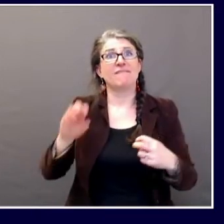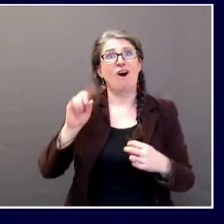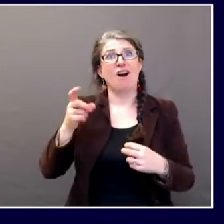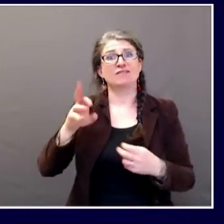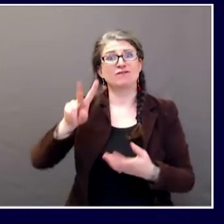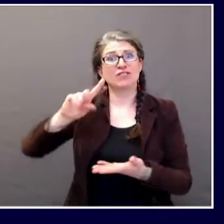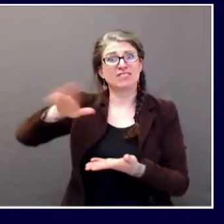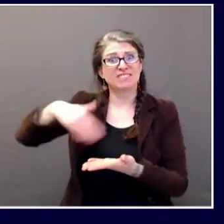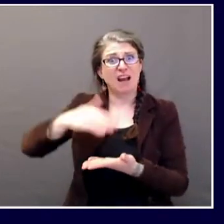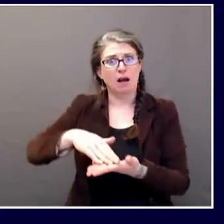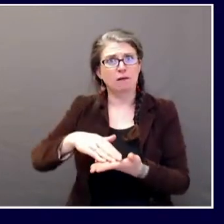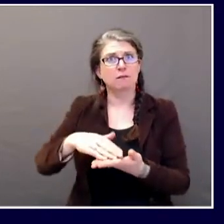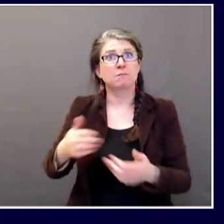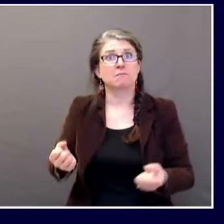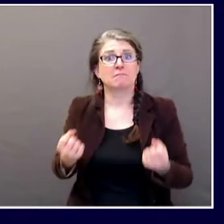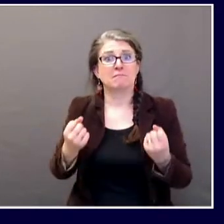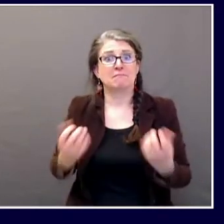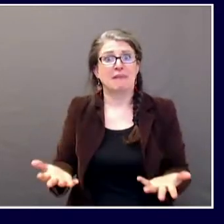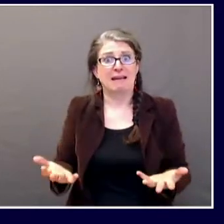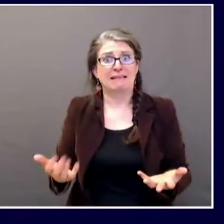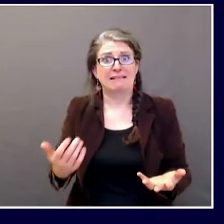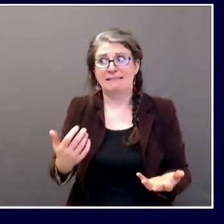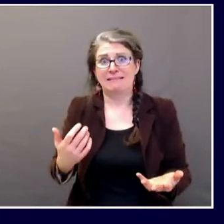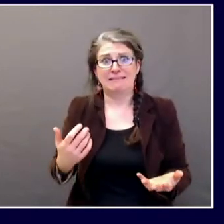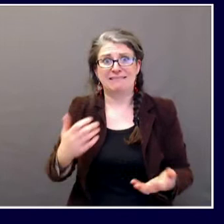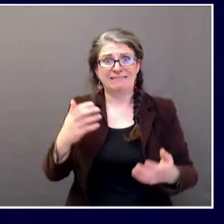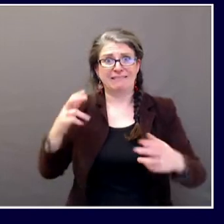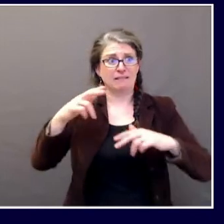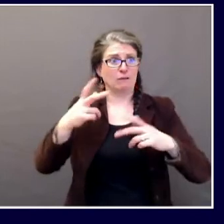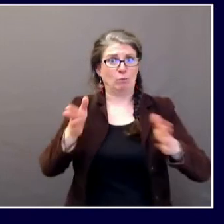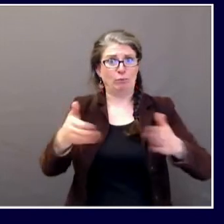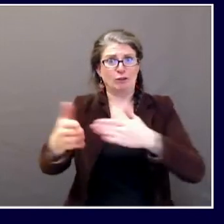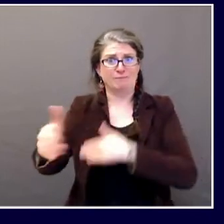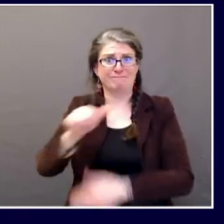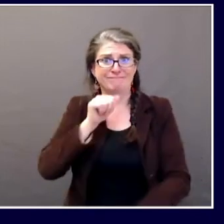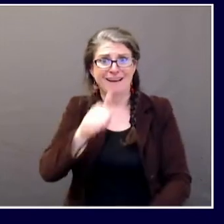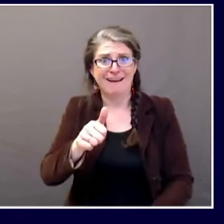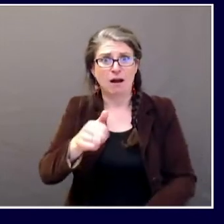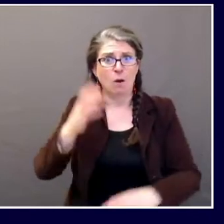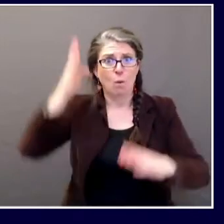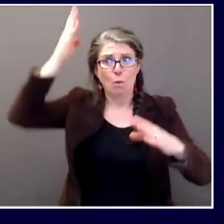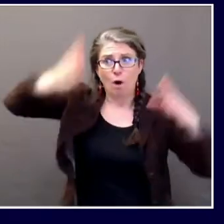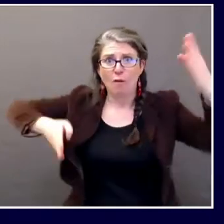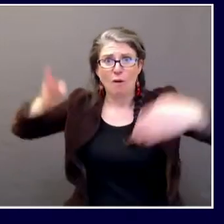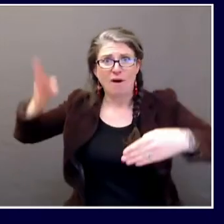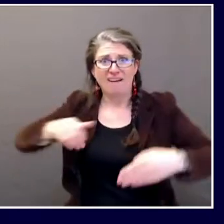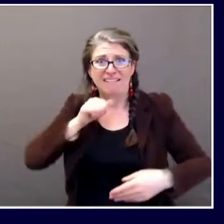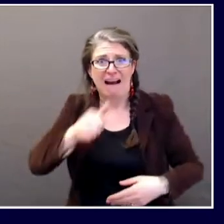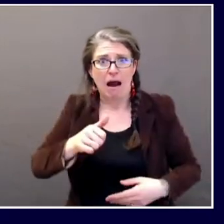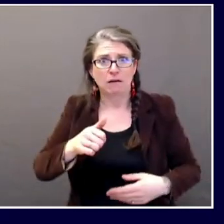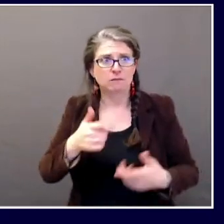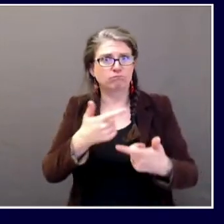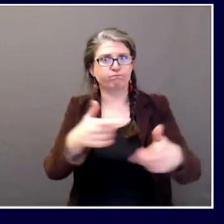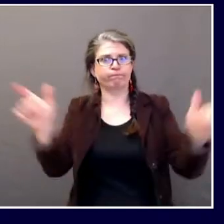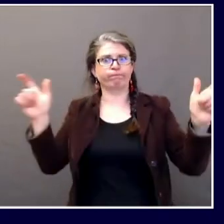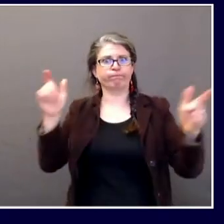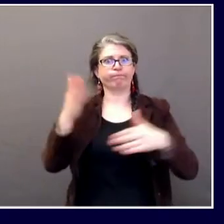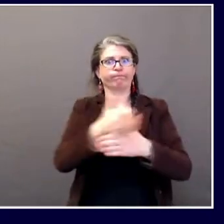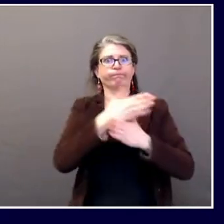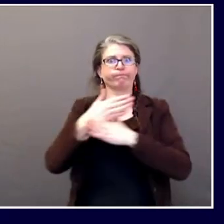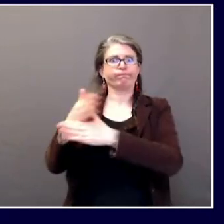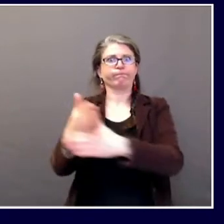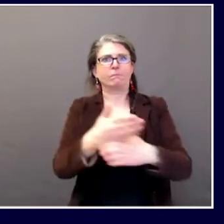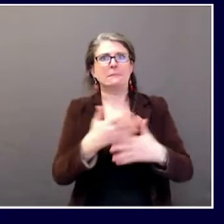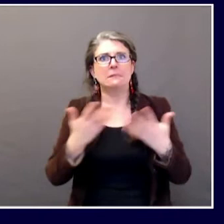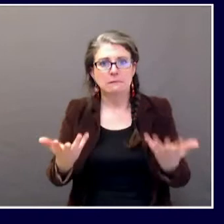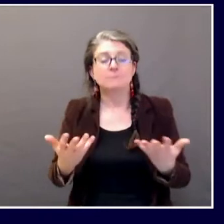number of folks who are affected. I was briefed this morning that we have found safe spaces for